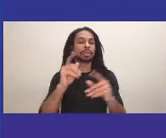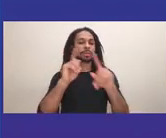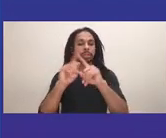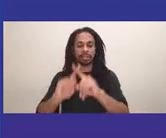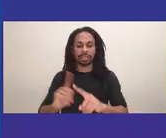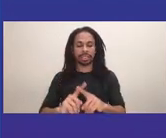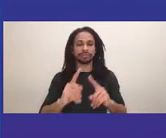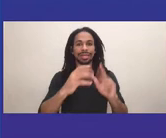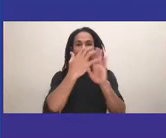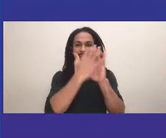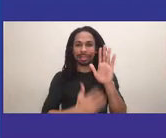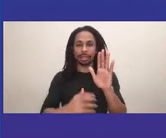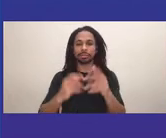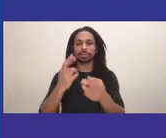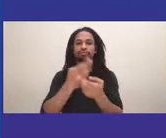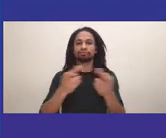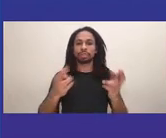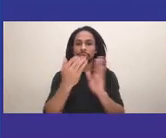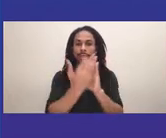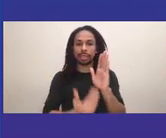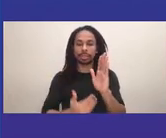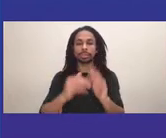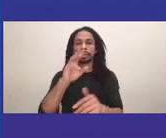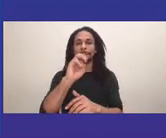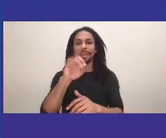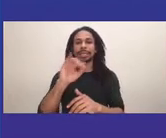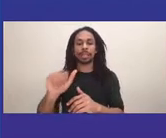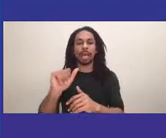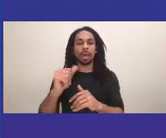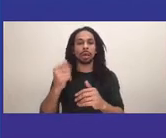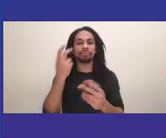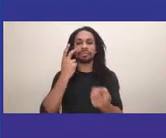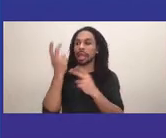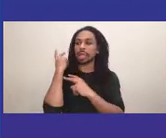resource lists, media reflection exercises. So I hope you've